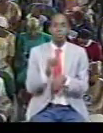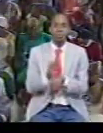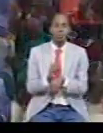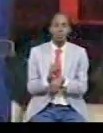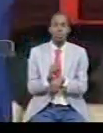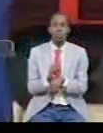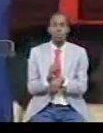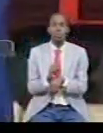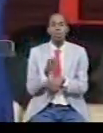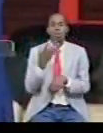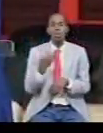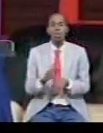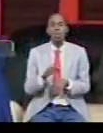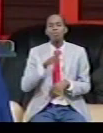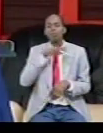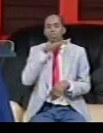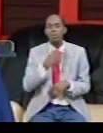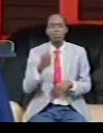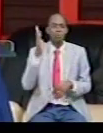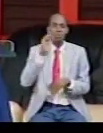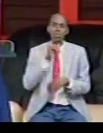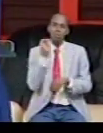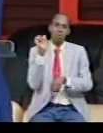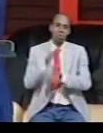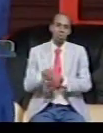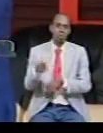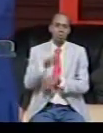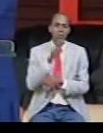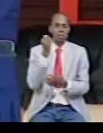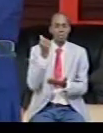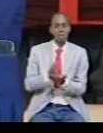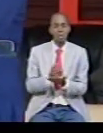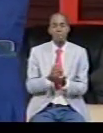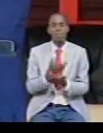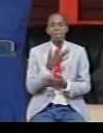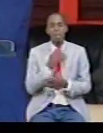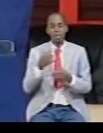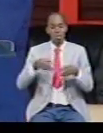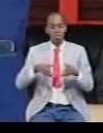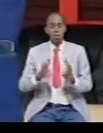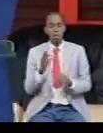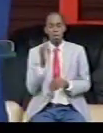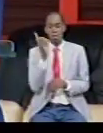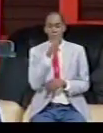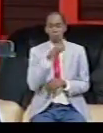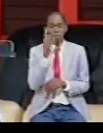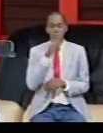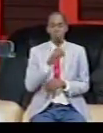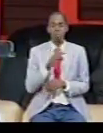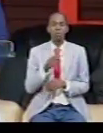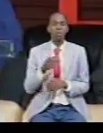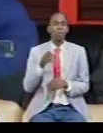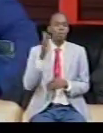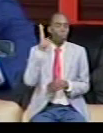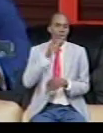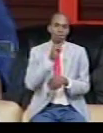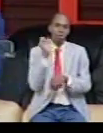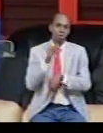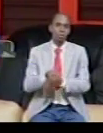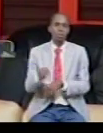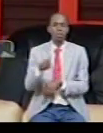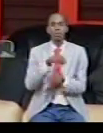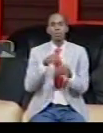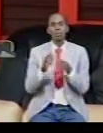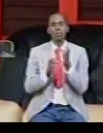of filthiness will not conquer you. And the way of falsehood will not conquer you.